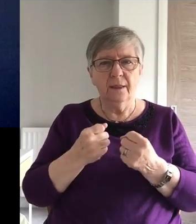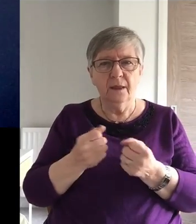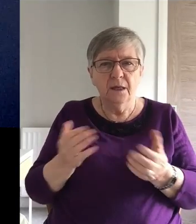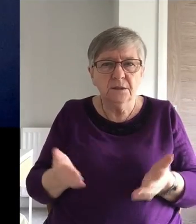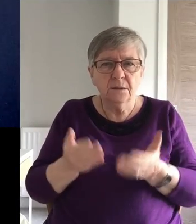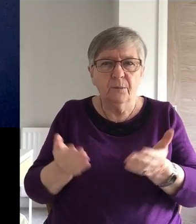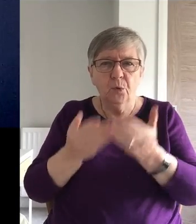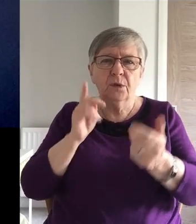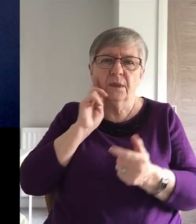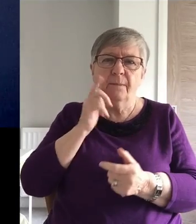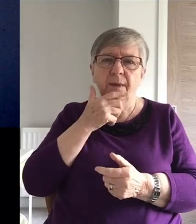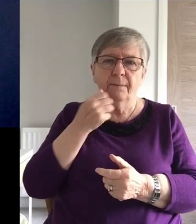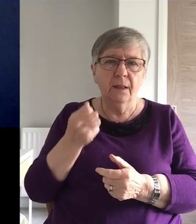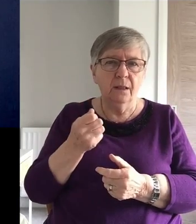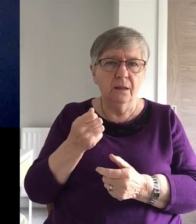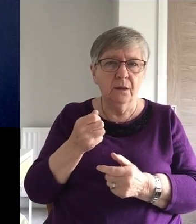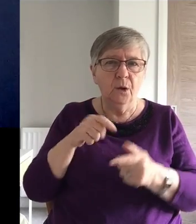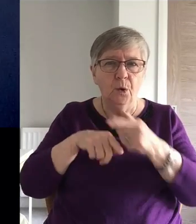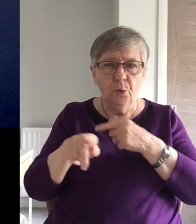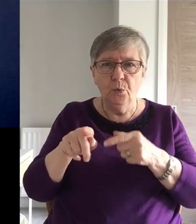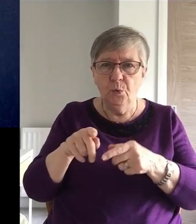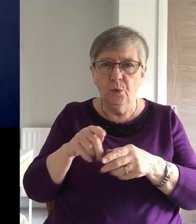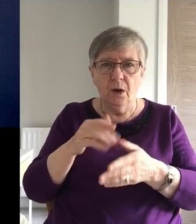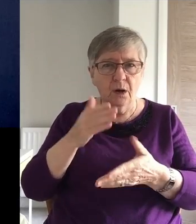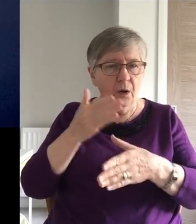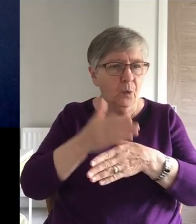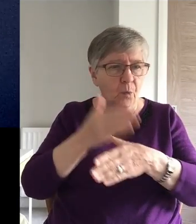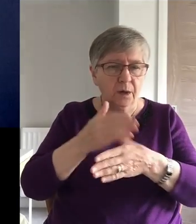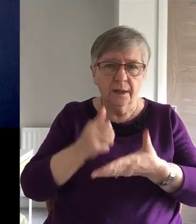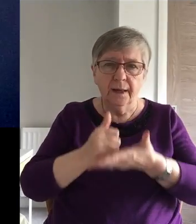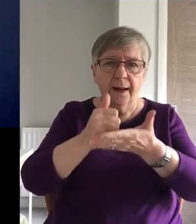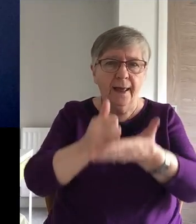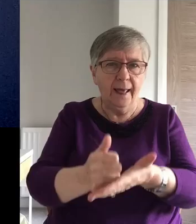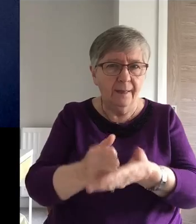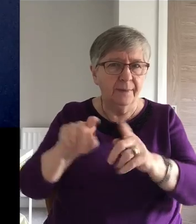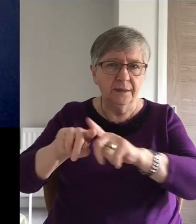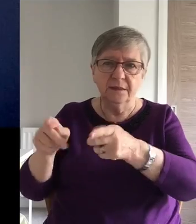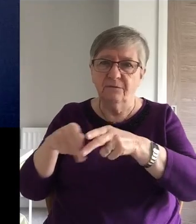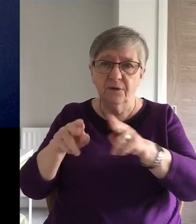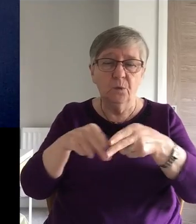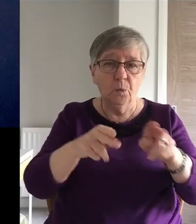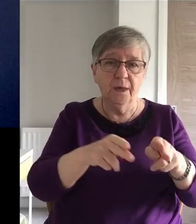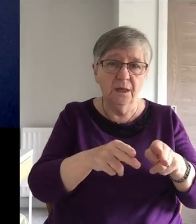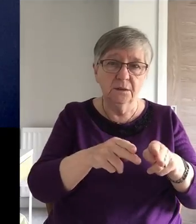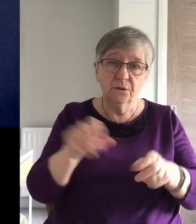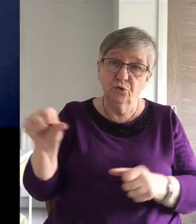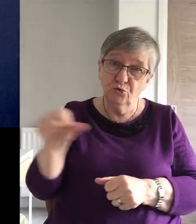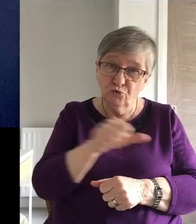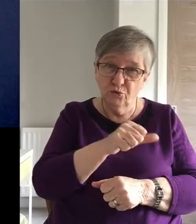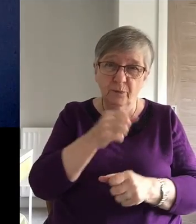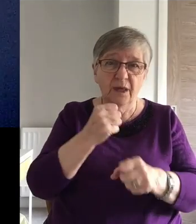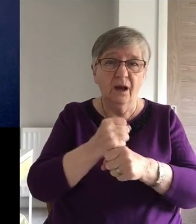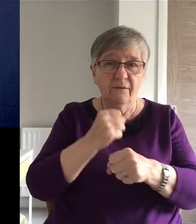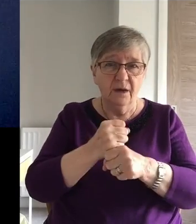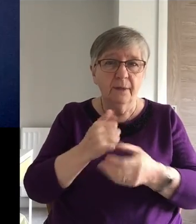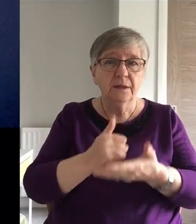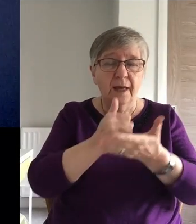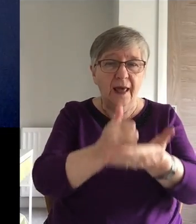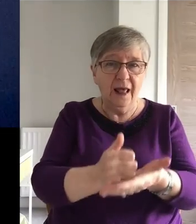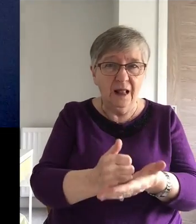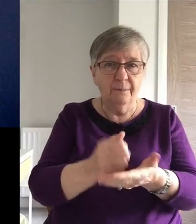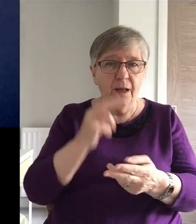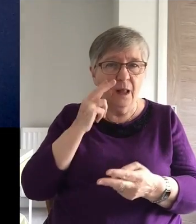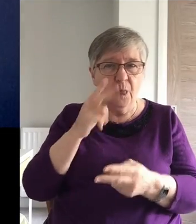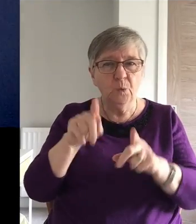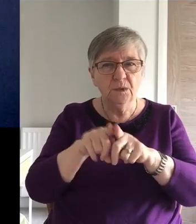the people who are stepping up and ministering in ways that the government should be and seems to be failing